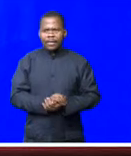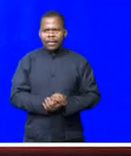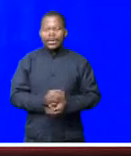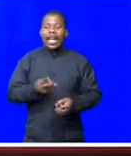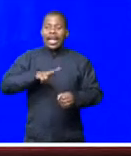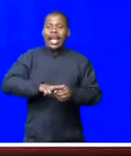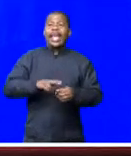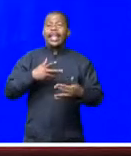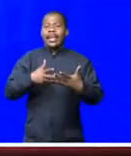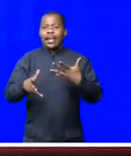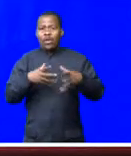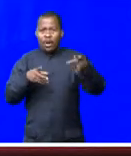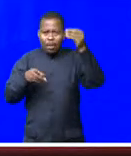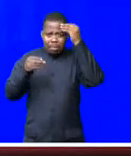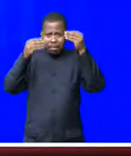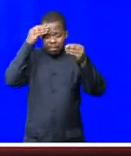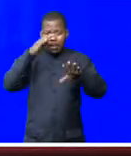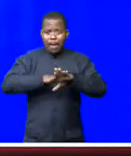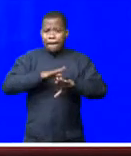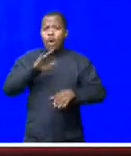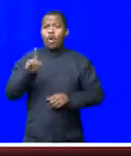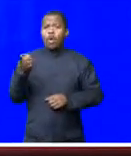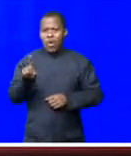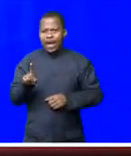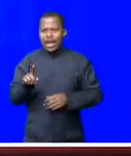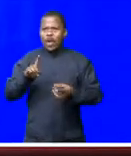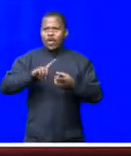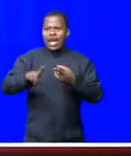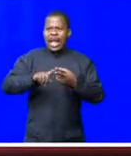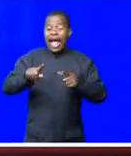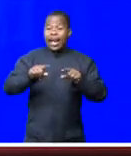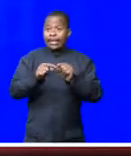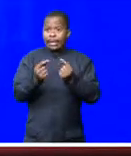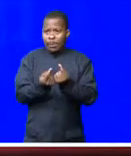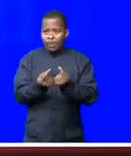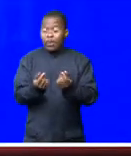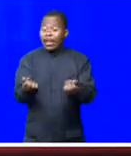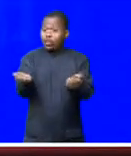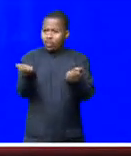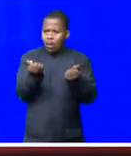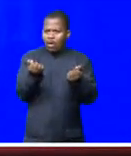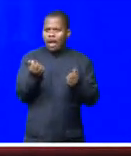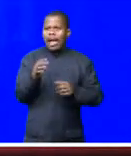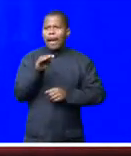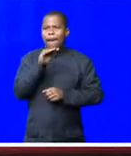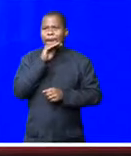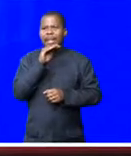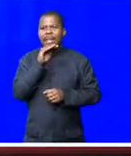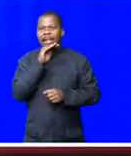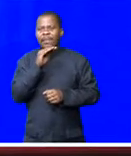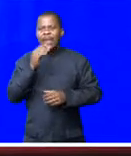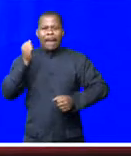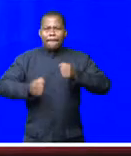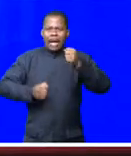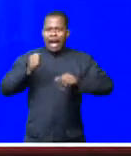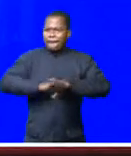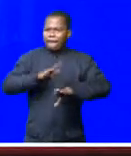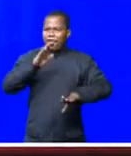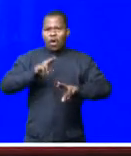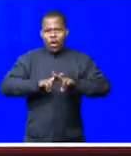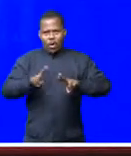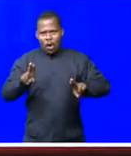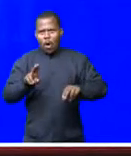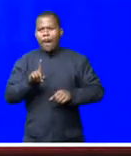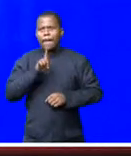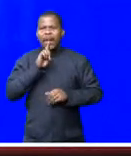that to play with the big teams, you have to play a certain way. They don't focus on just running and skilling everyone.